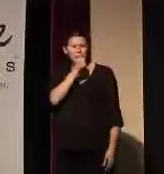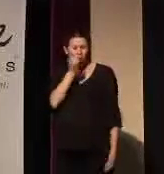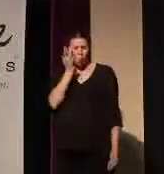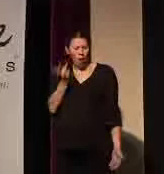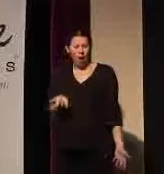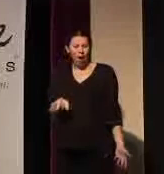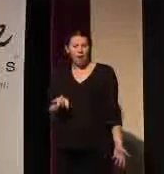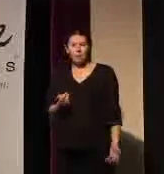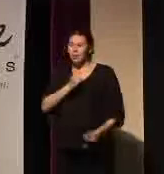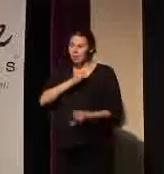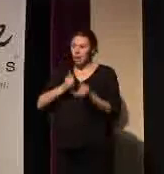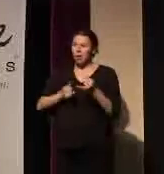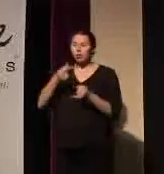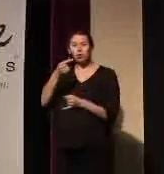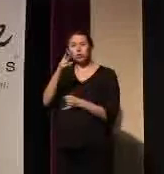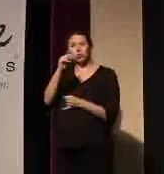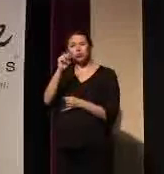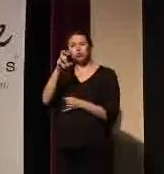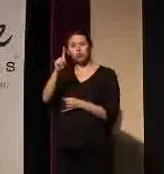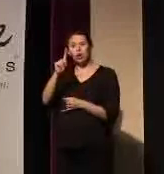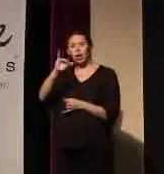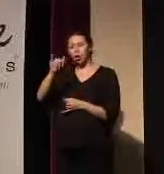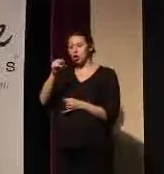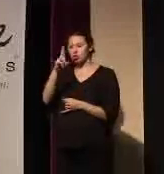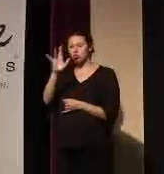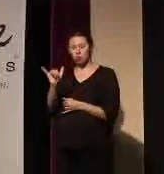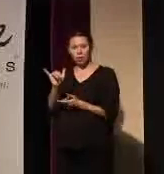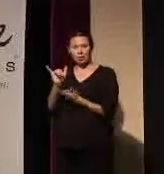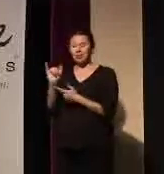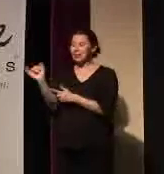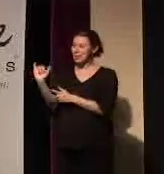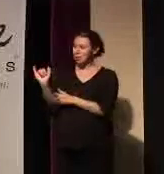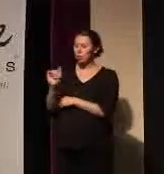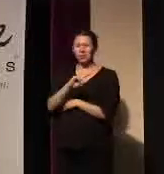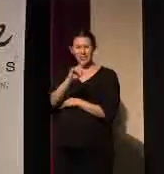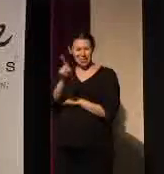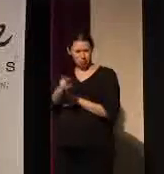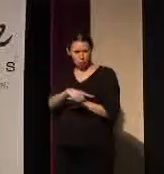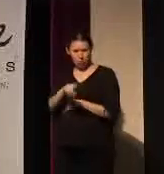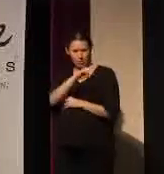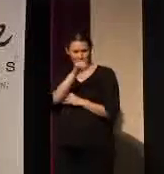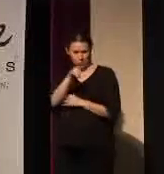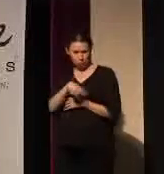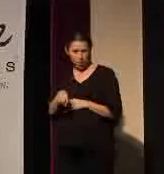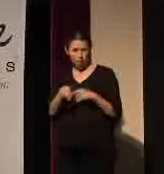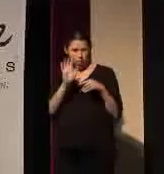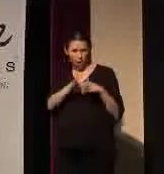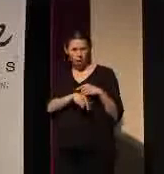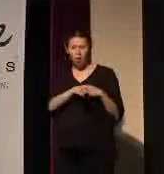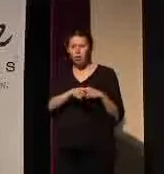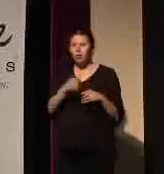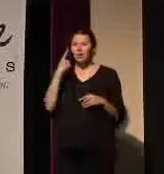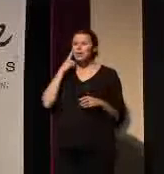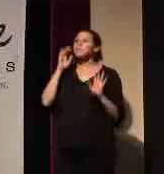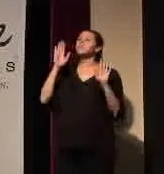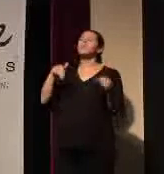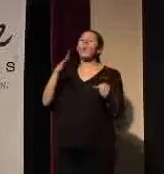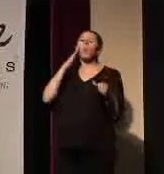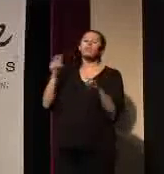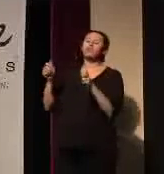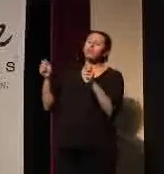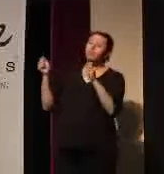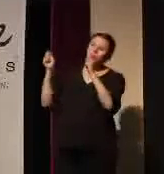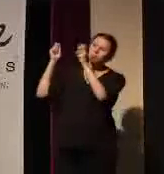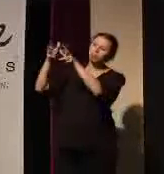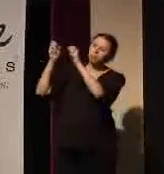jury proceeding is, and this is so similar to the George Zimmerman case, is this theory that, you know, we're going to dump everything on the grand jury